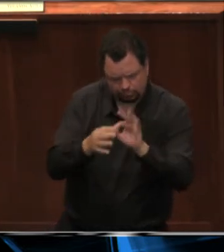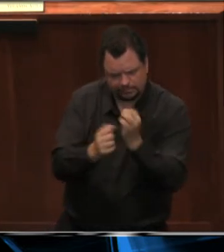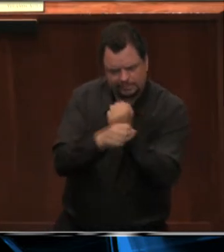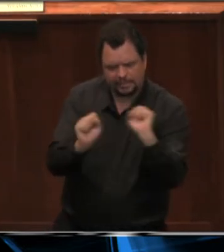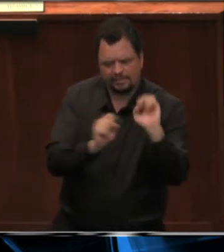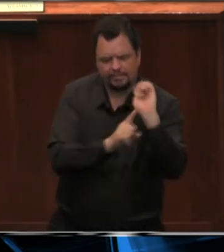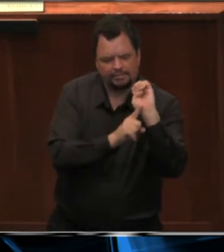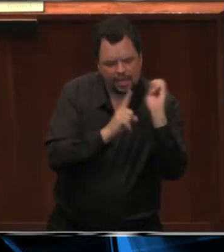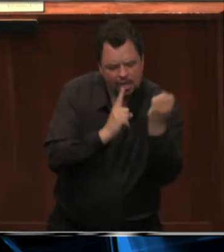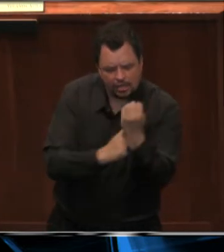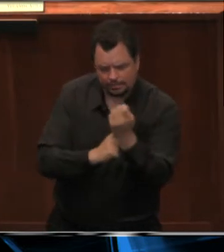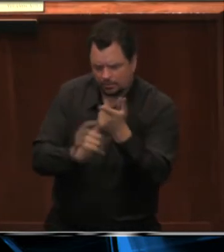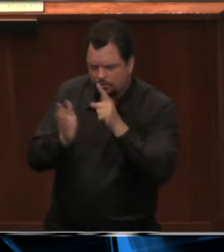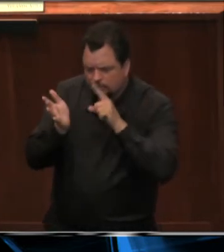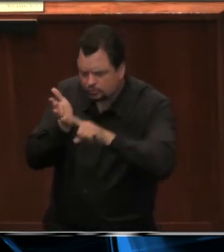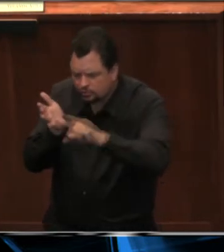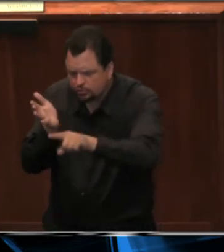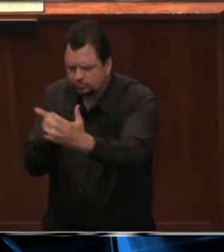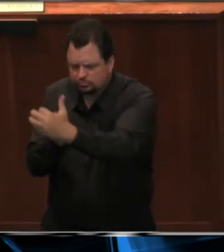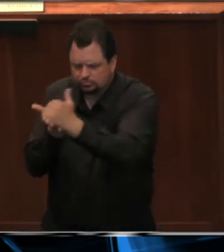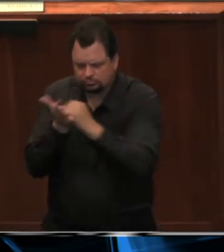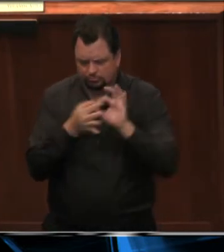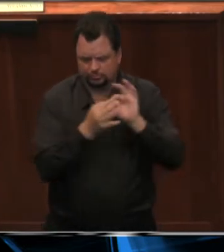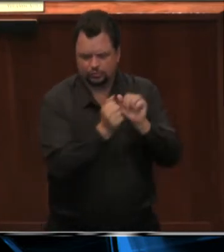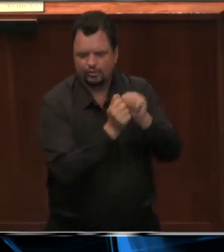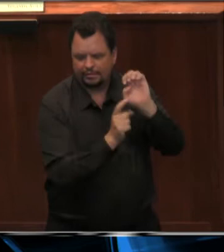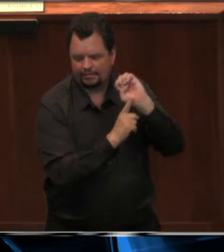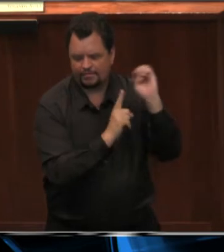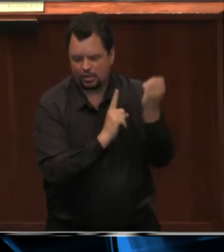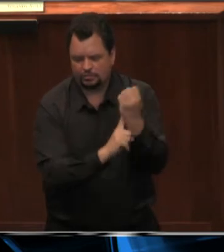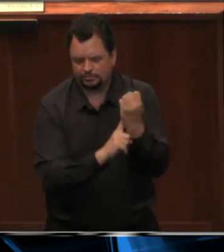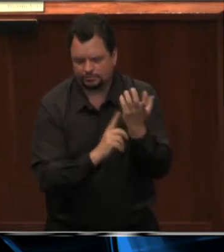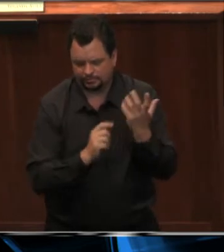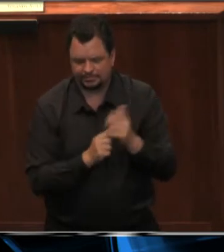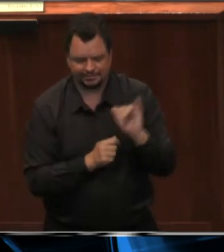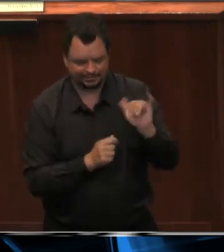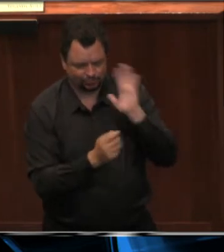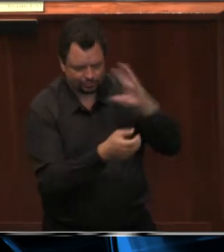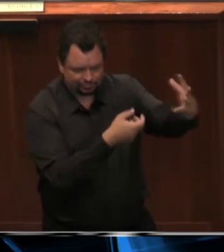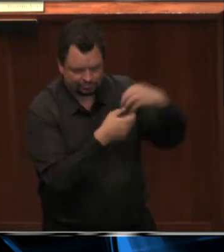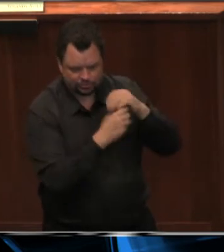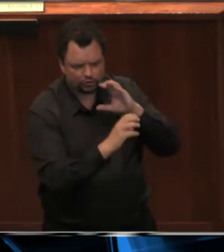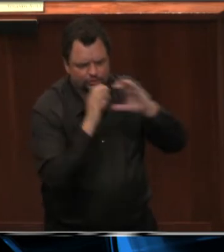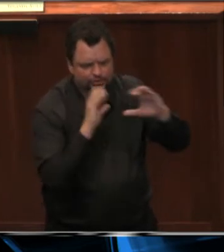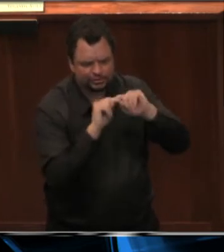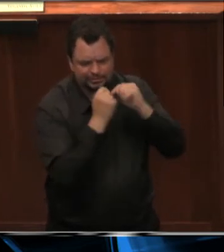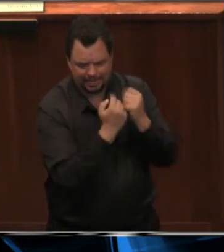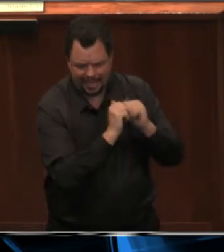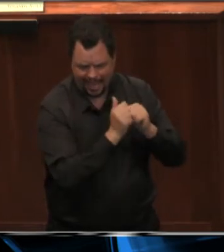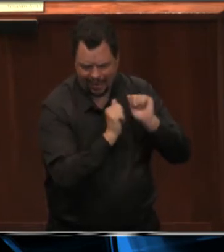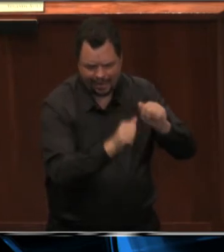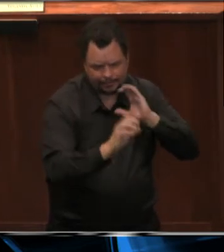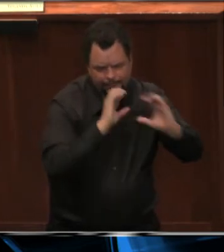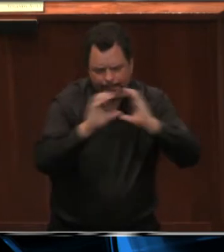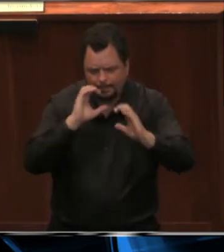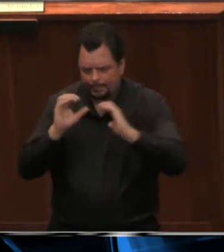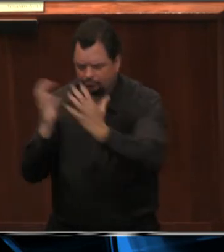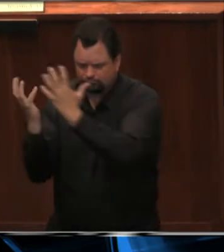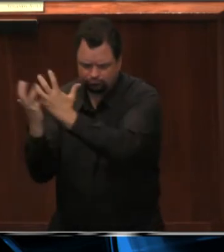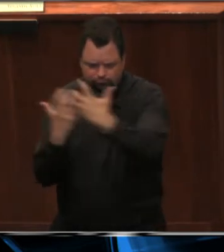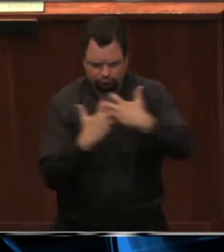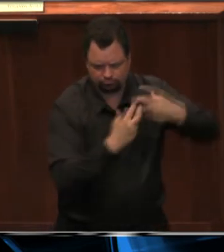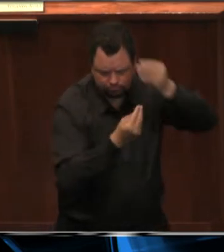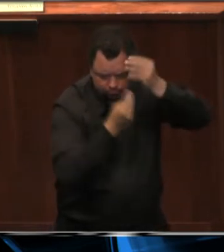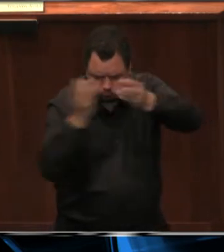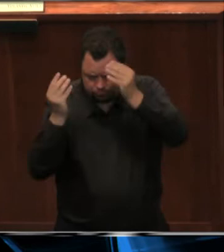also augmenting our communications team. And then along with the lab testing, in late June, we also added